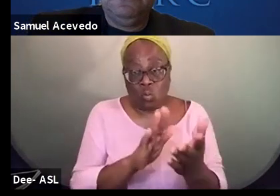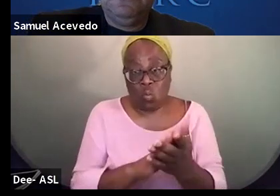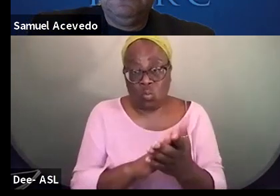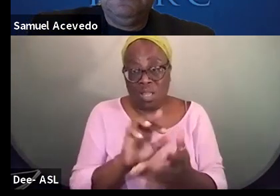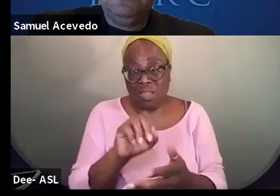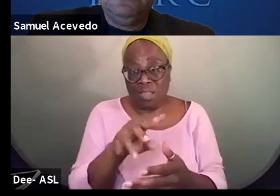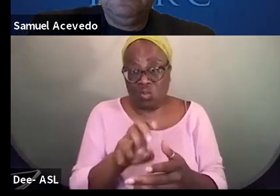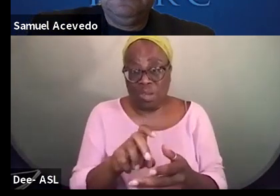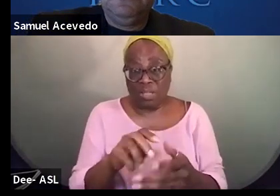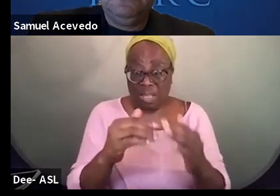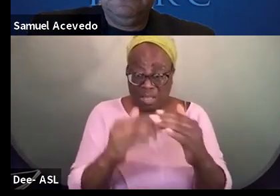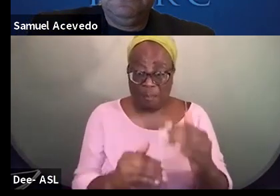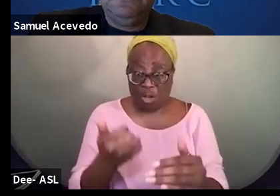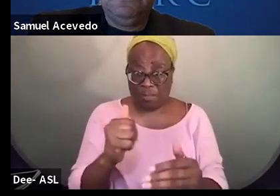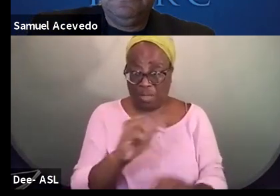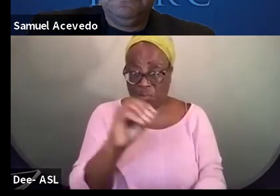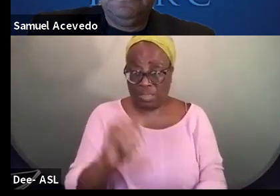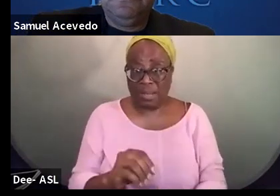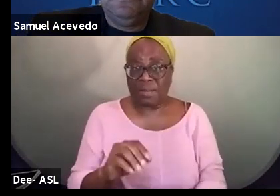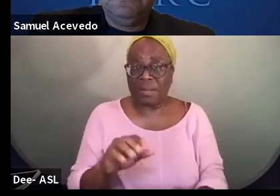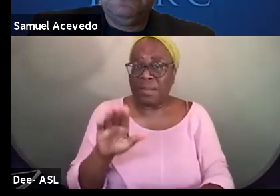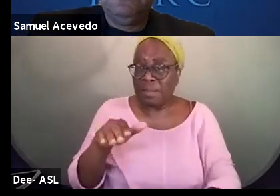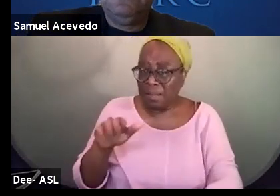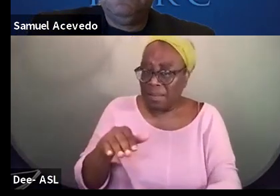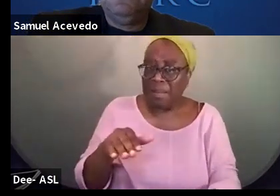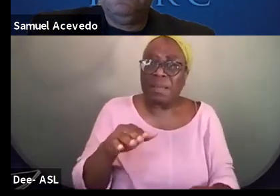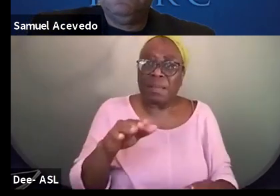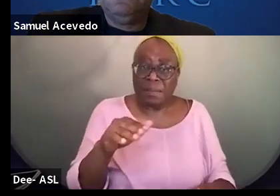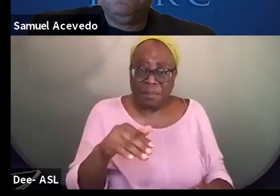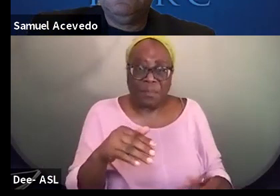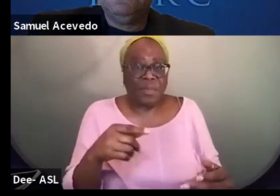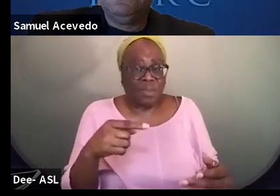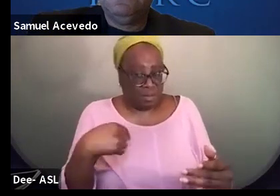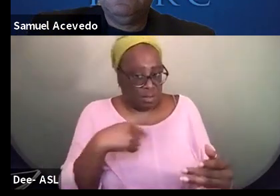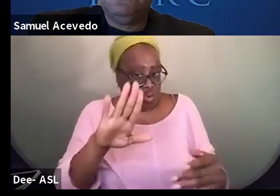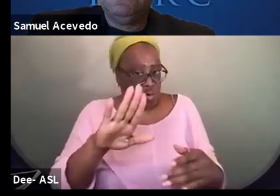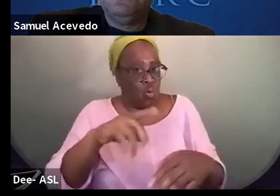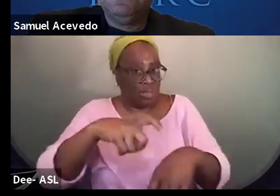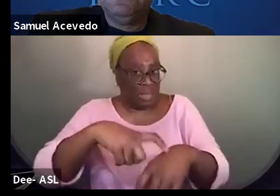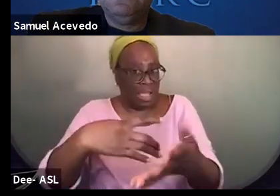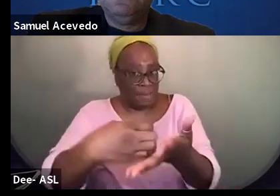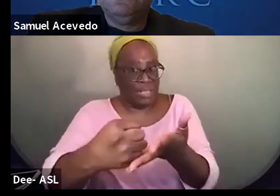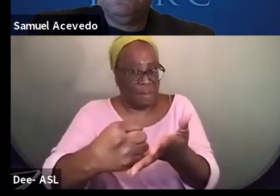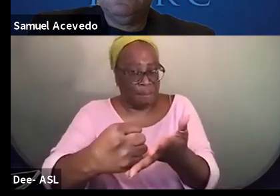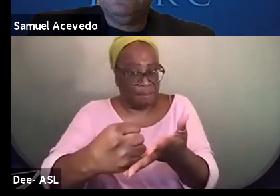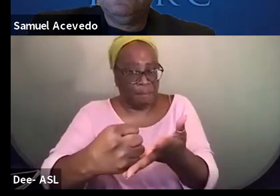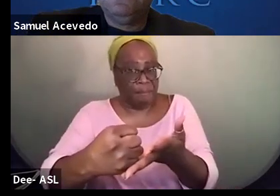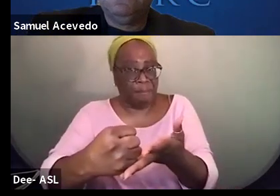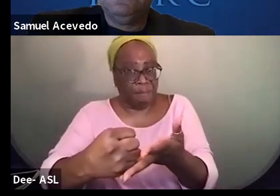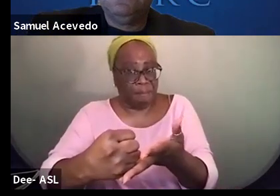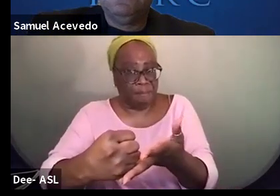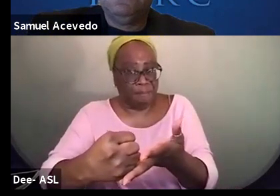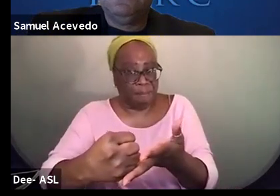about state intervention. So, Ms. Meiselman, actually, Ms. Parvex has indicated that your time is up. Some members of which.